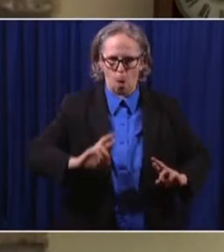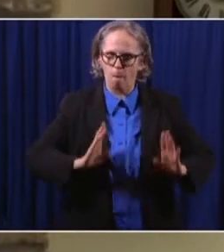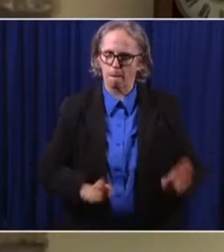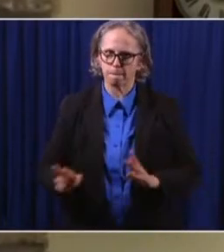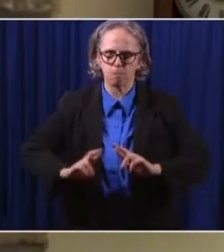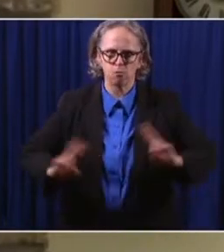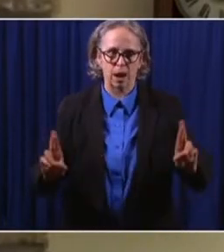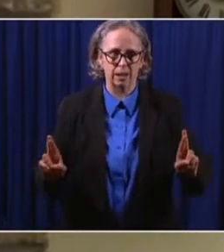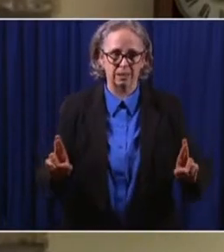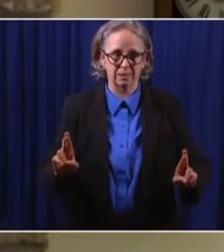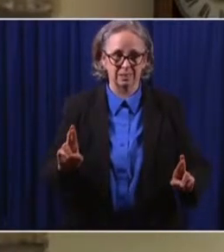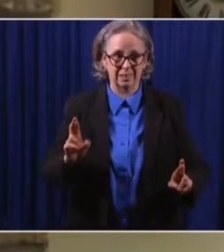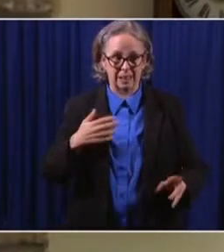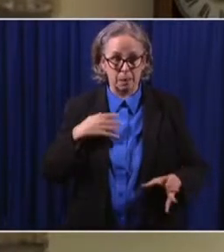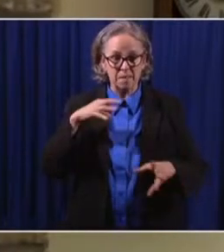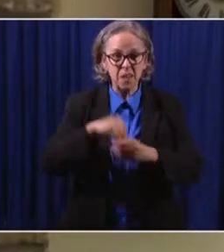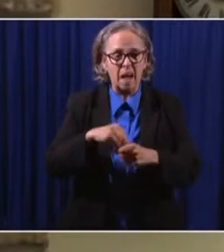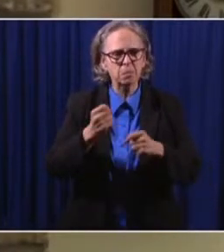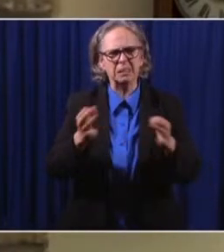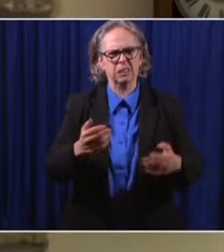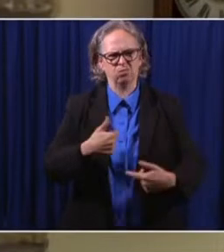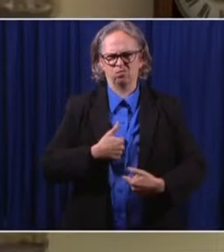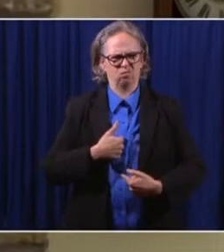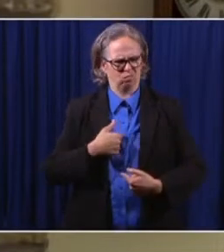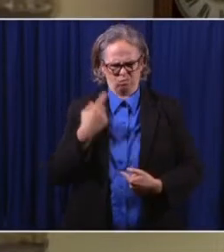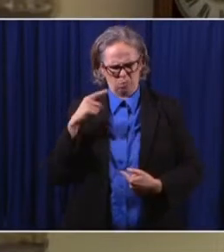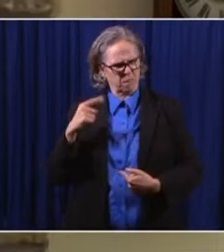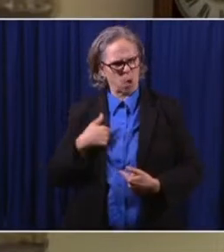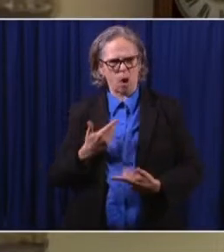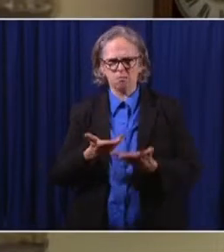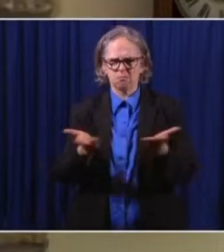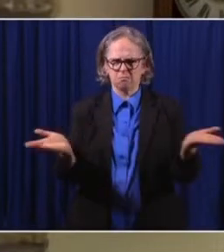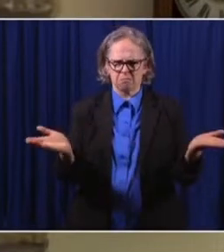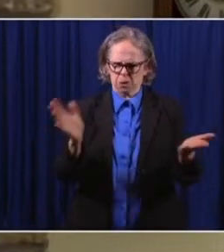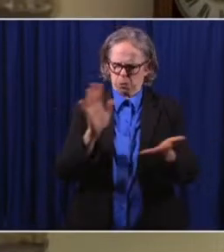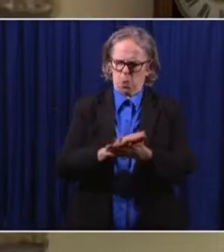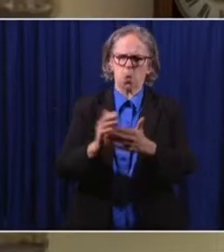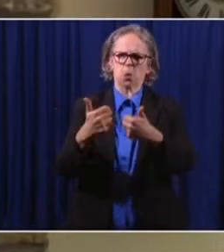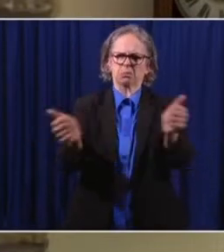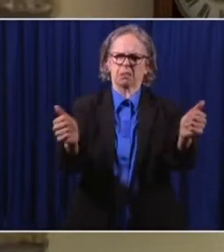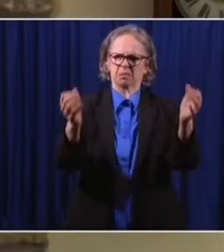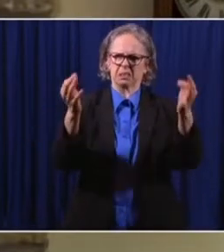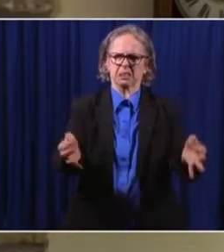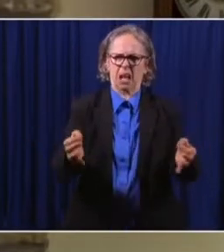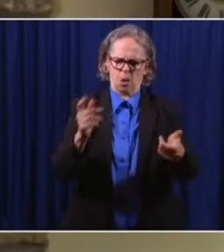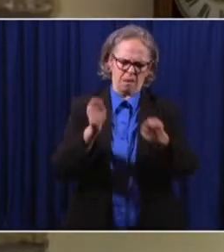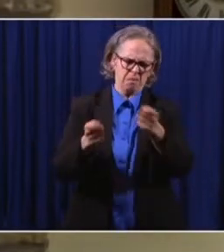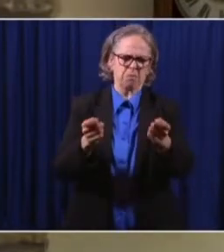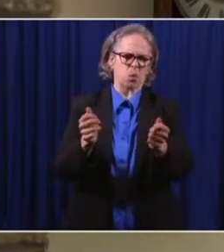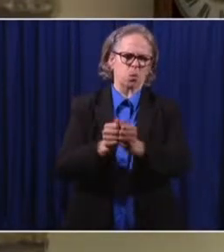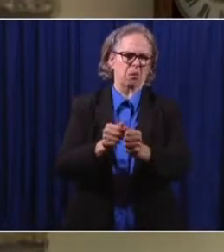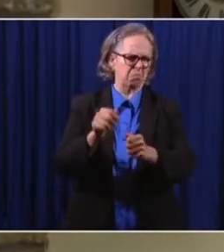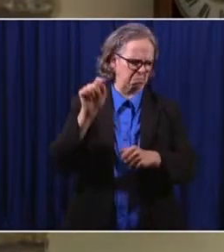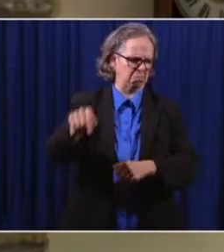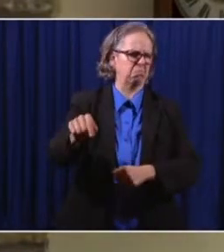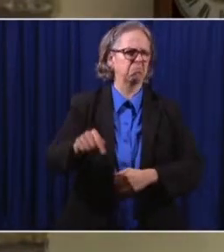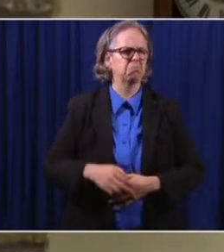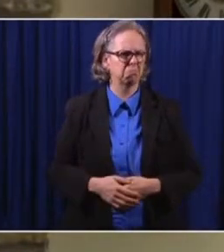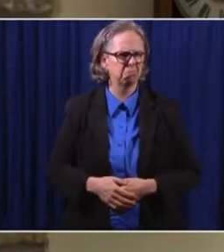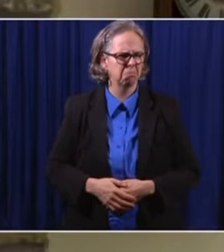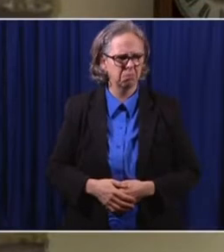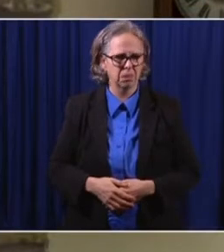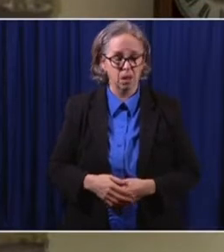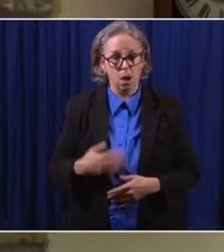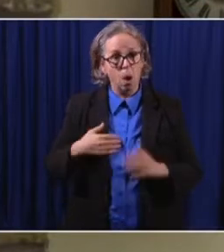probably initially is going to be a decision made by that school. But let's hope. Let's